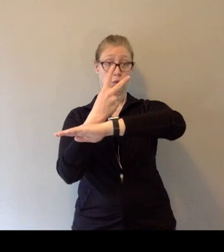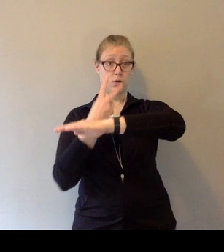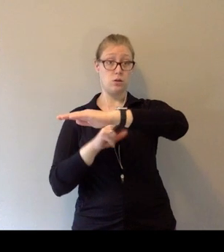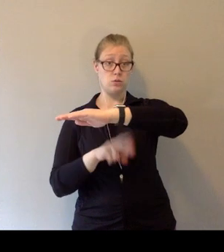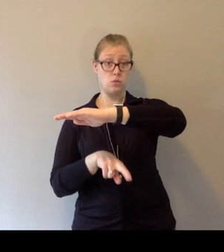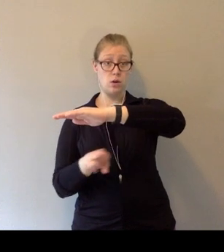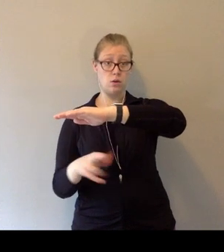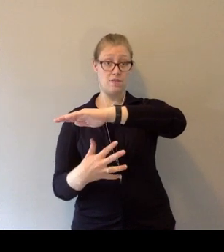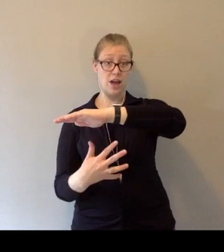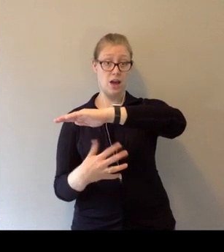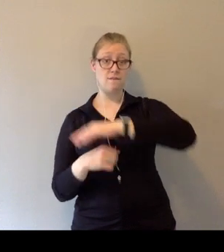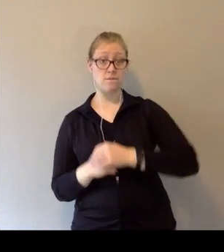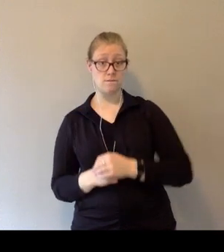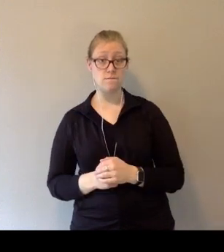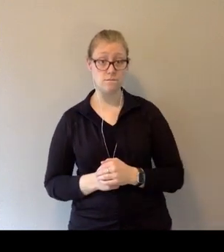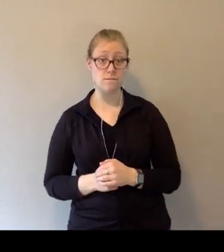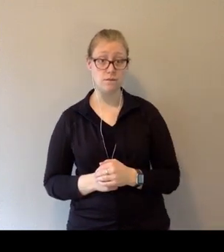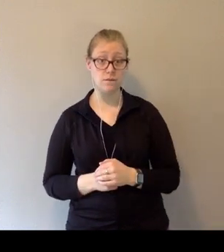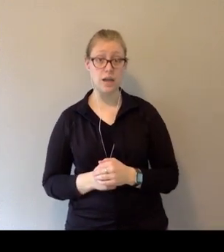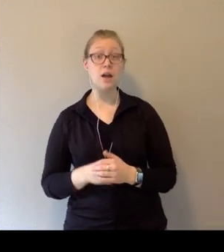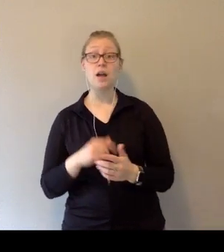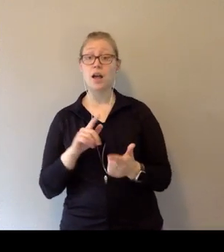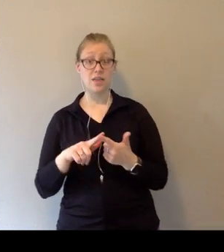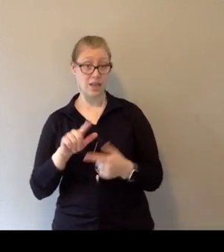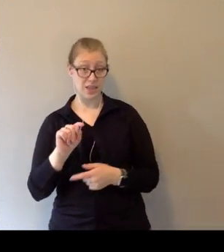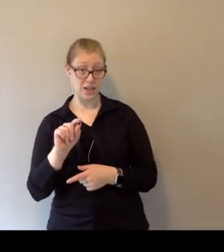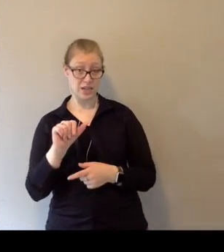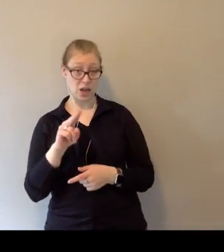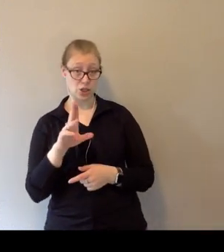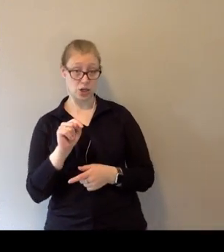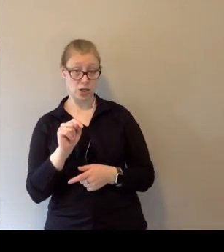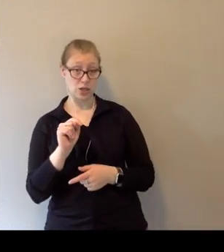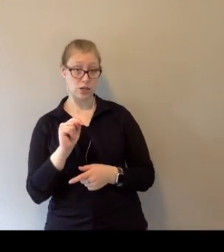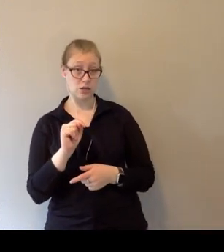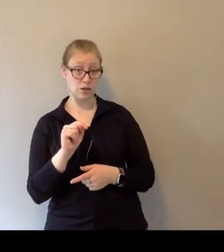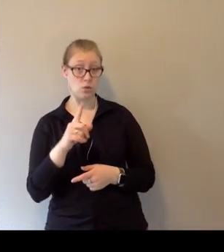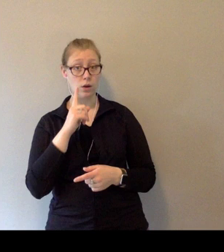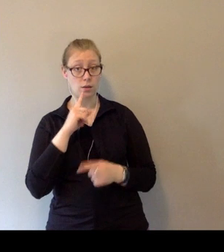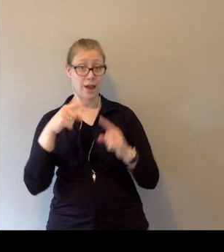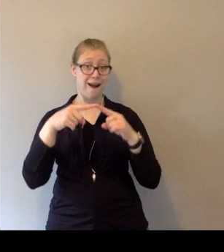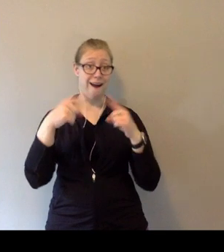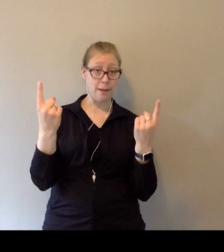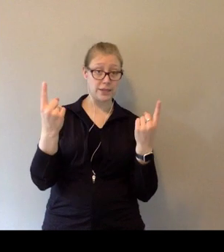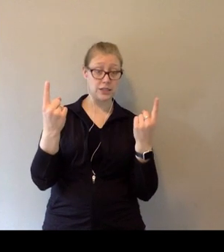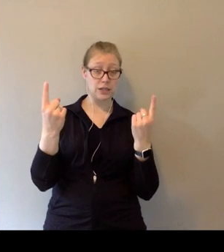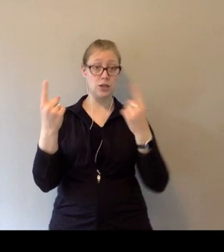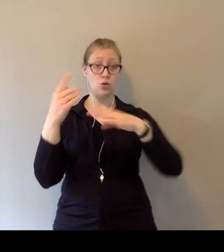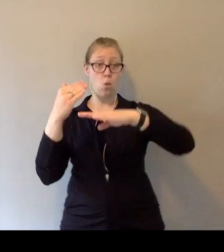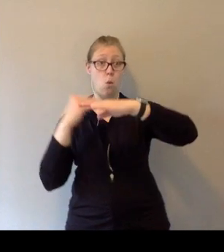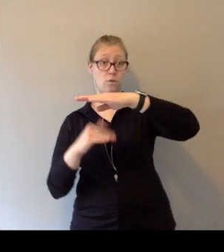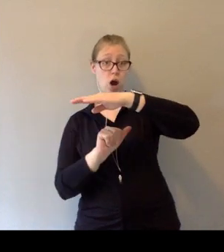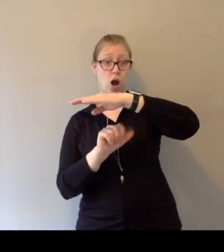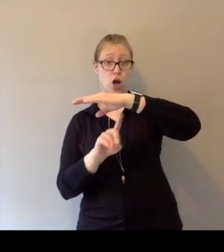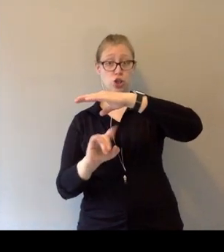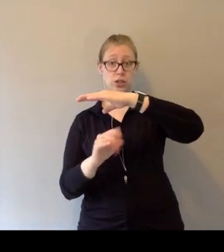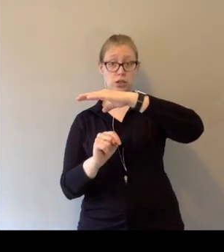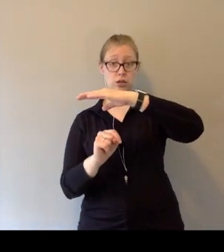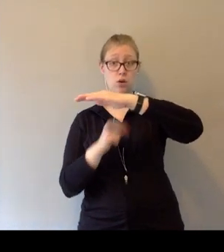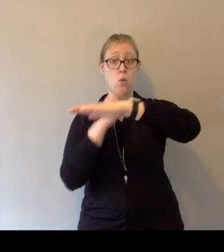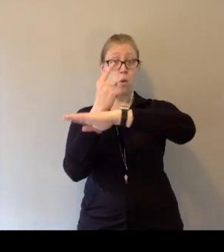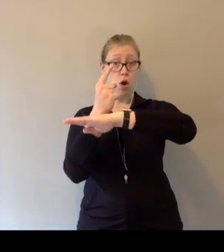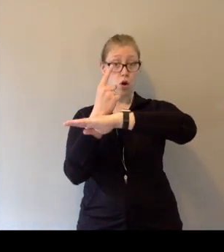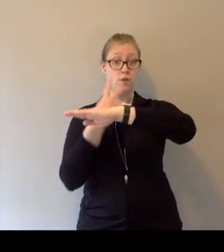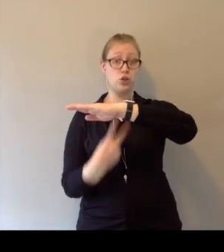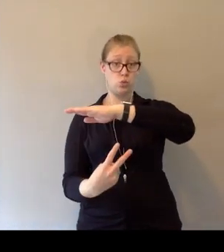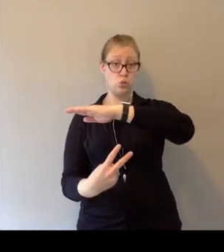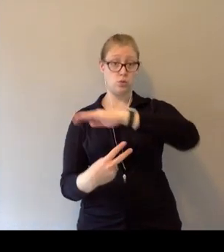root of 5. And the tangent is going to be opposite over adjacent, 1 over 2. So this is going to be 1 over